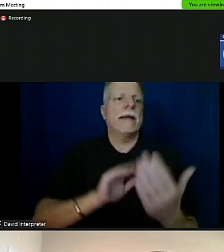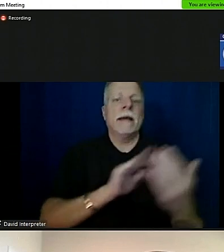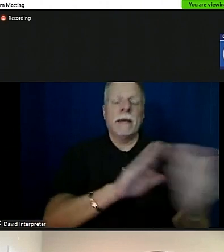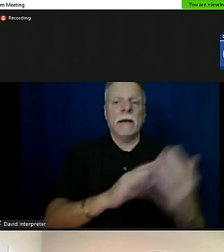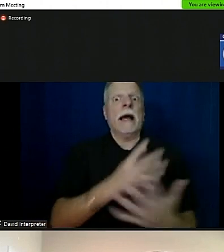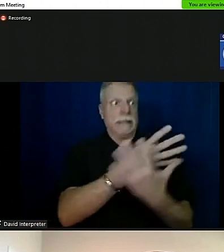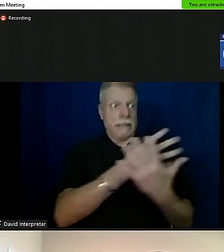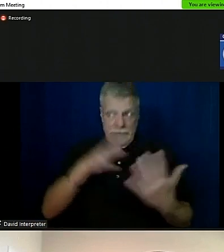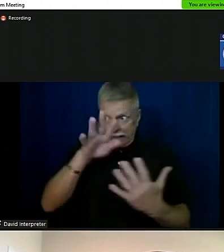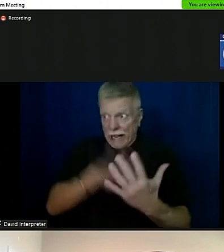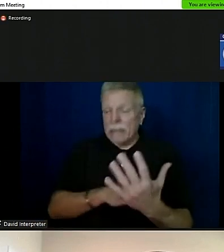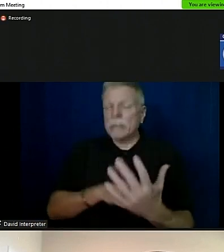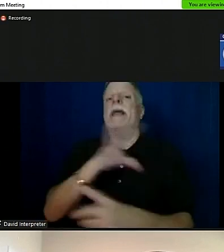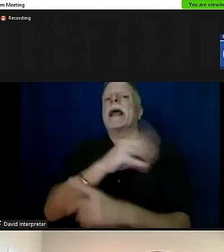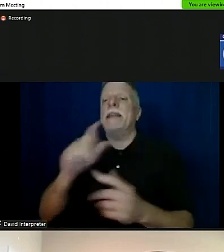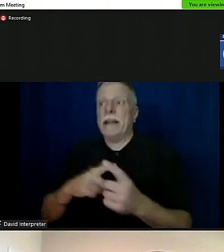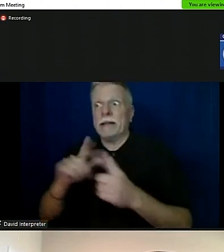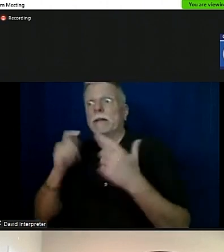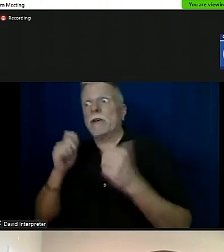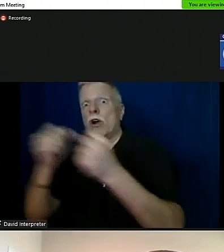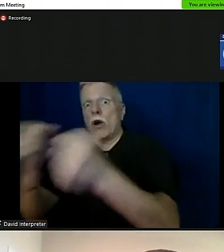and then from a vaccine delivery perspective.